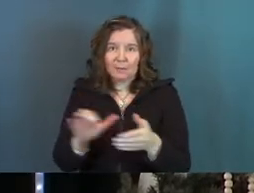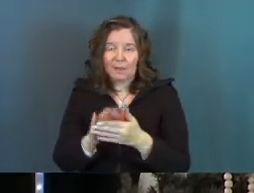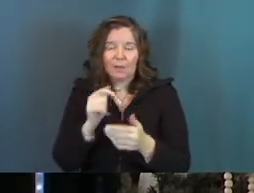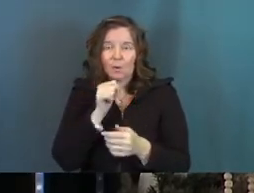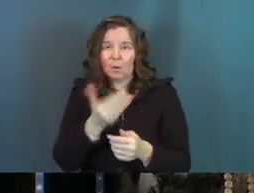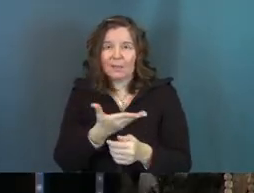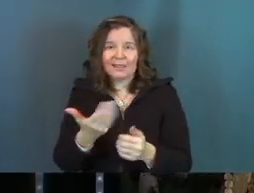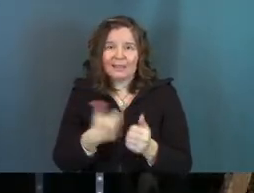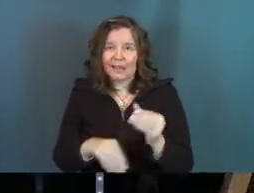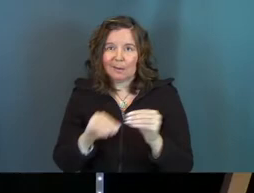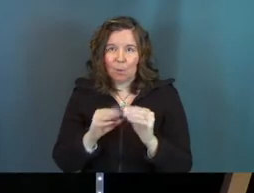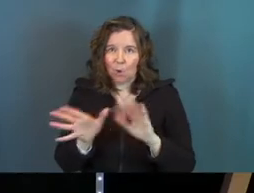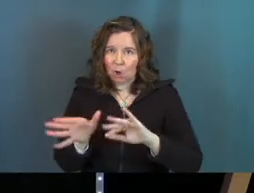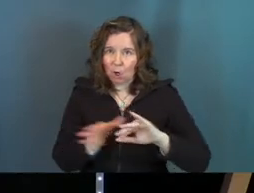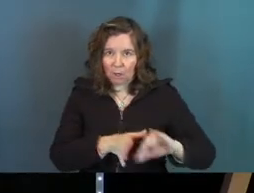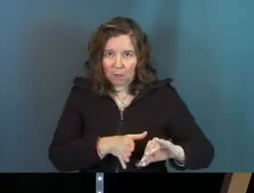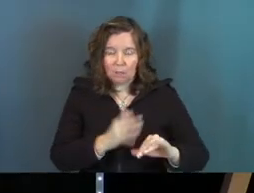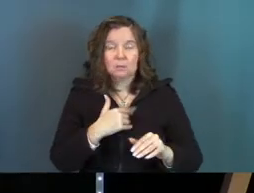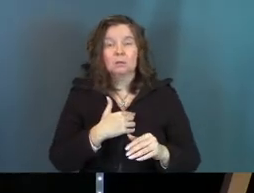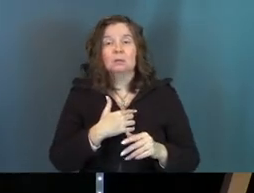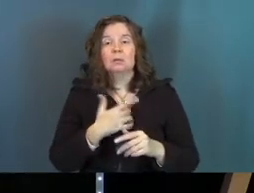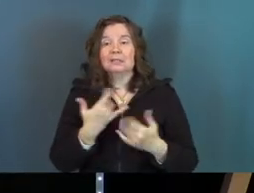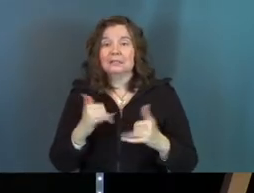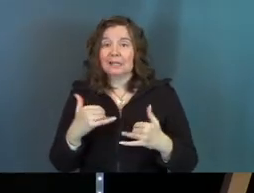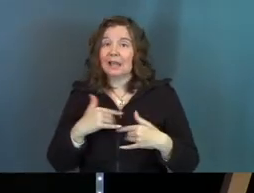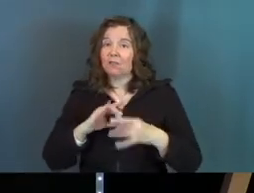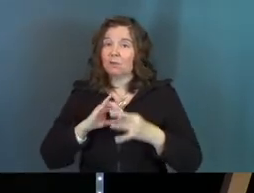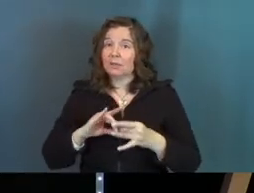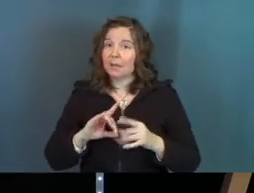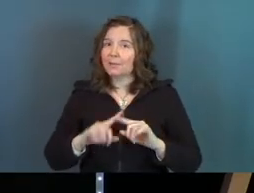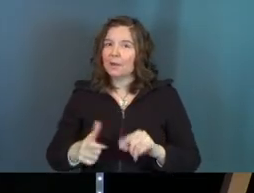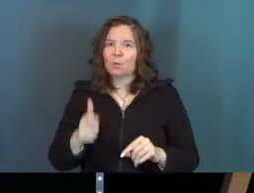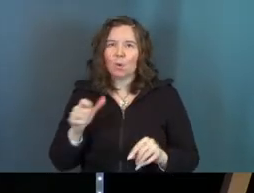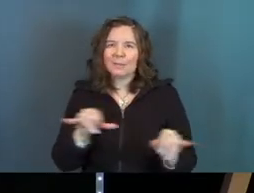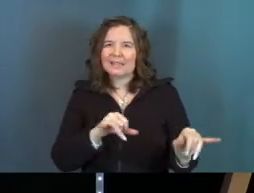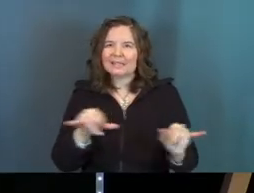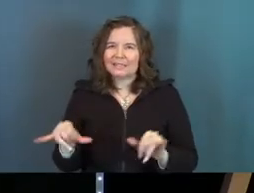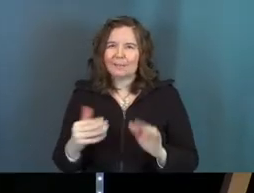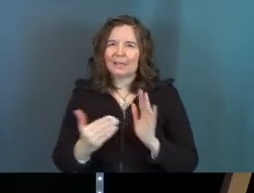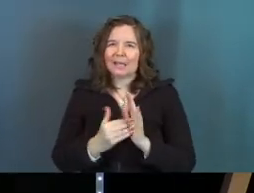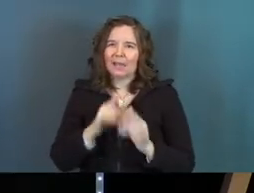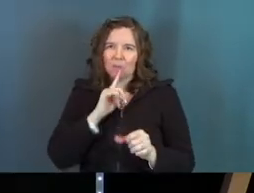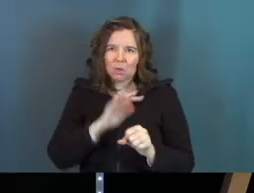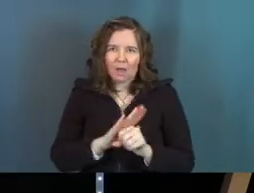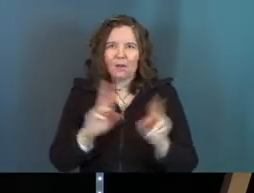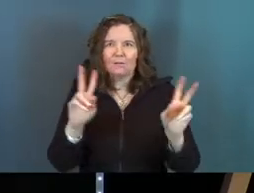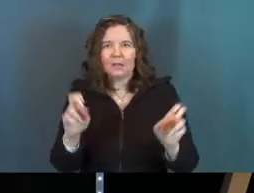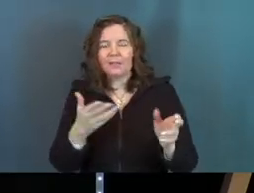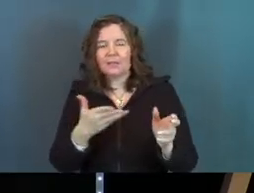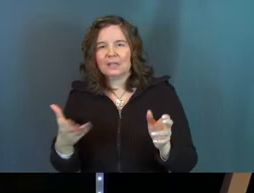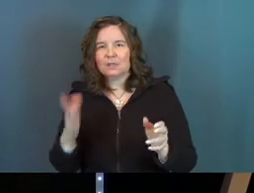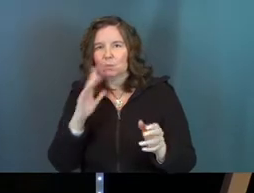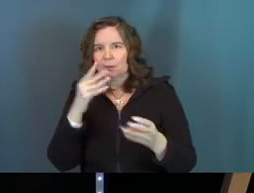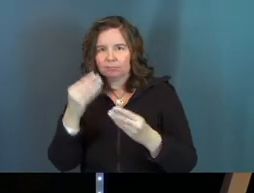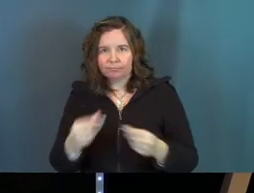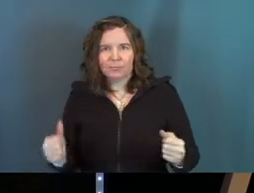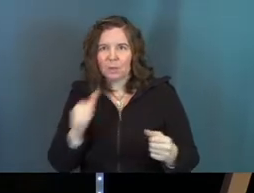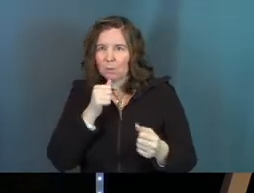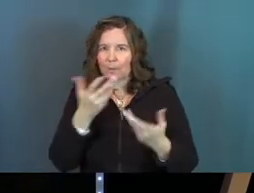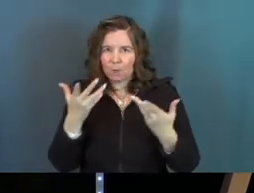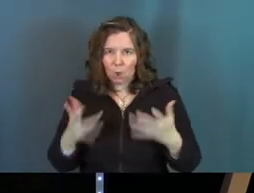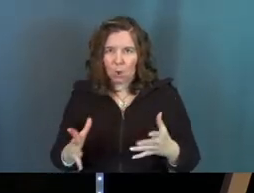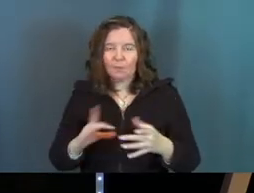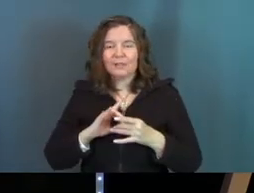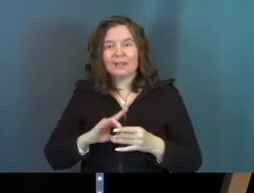be a thing anymore. So again, we get there, still have a relationship, but it won't be the same. Again, those covenants, those titles, those things will not be over